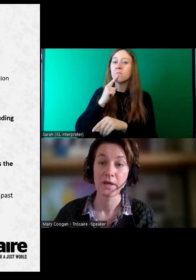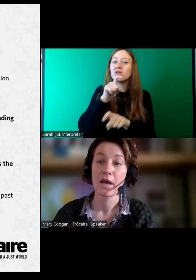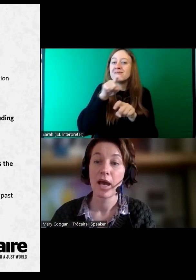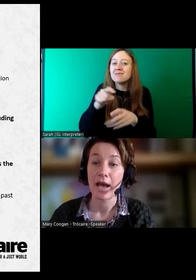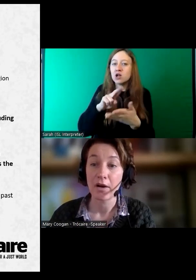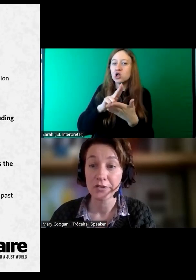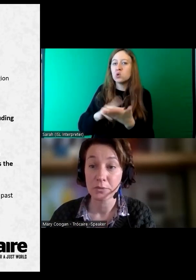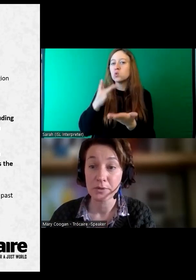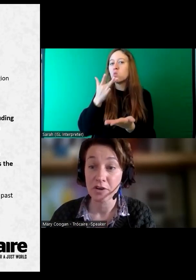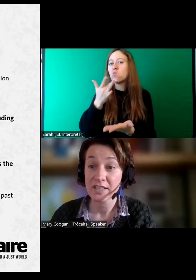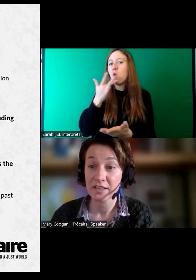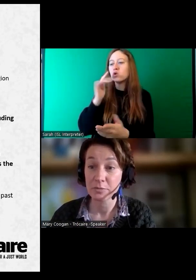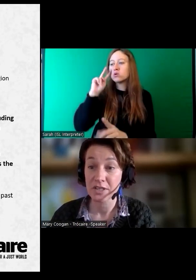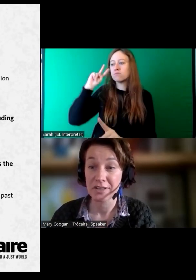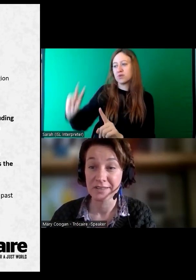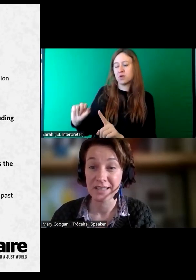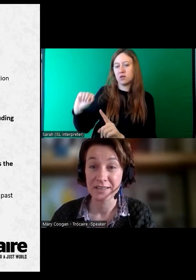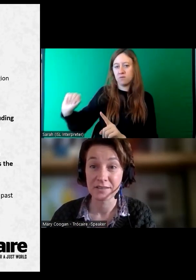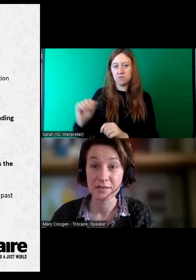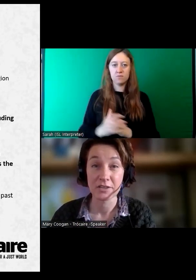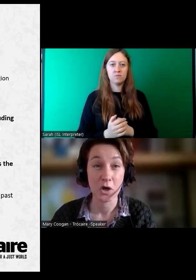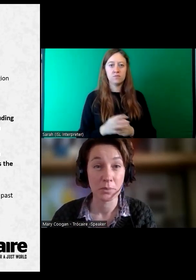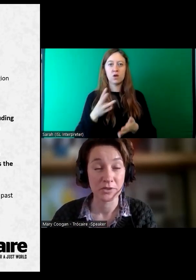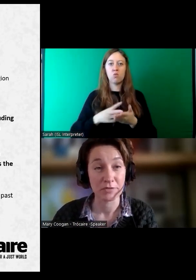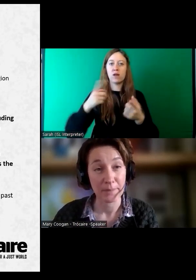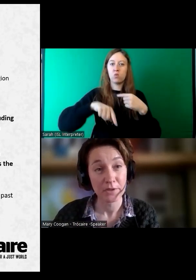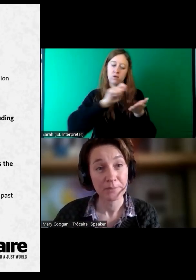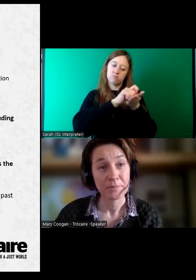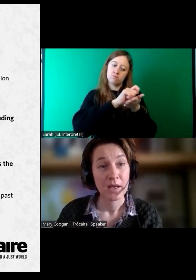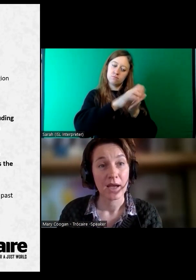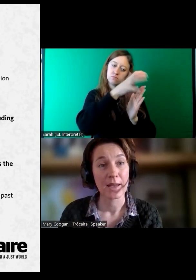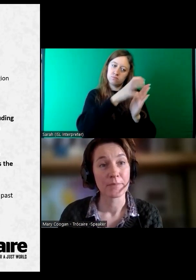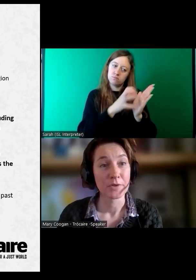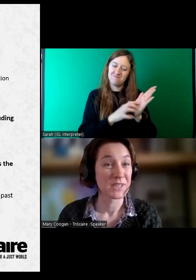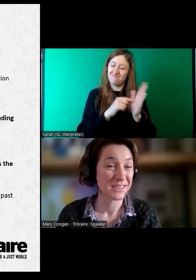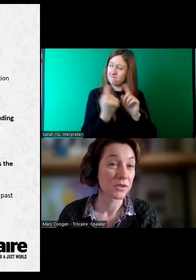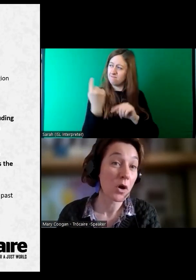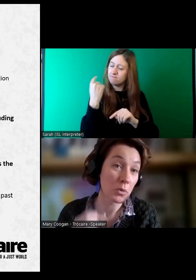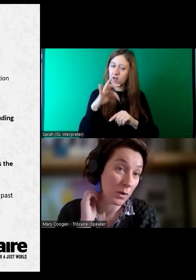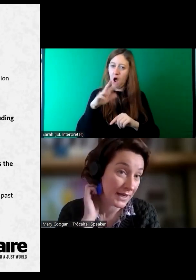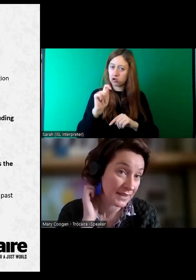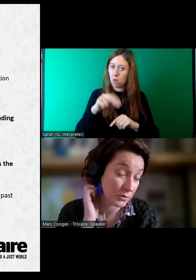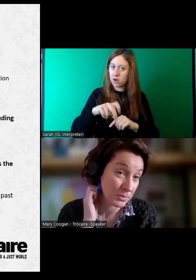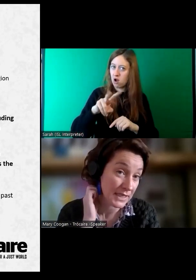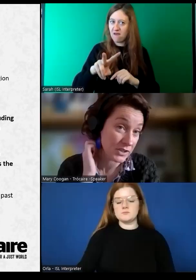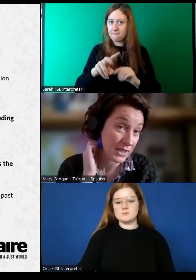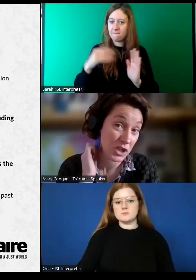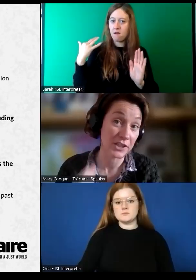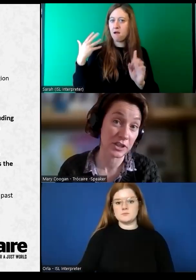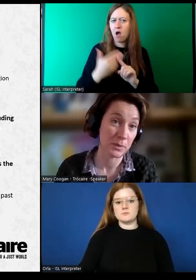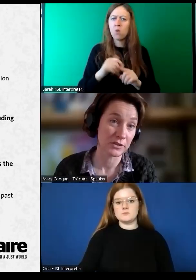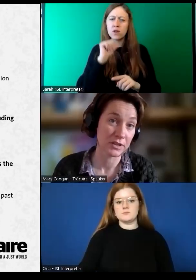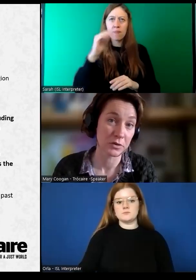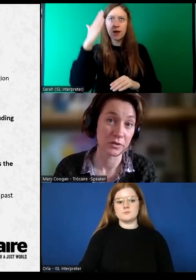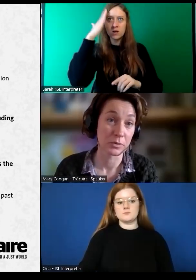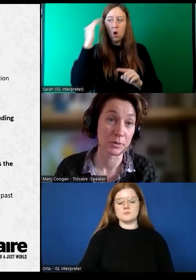crisis. Also, we were writing these materials in October, November. So we didn't know what way things would be in